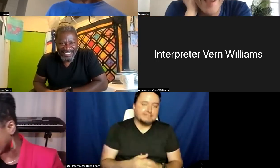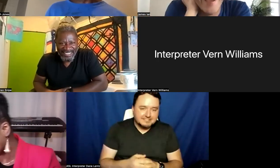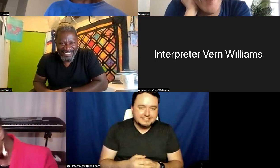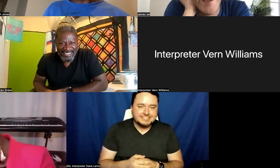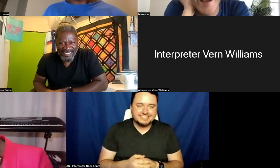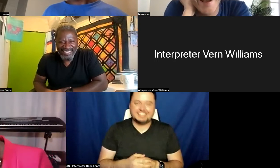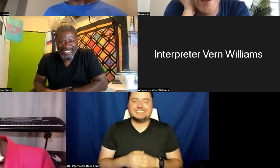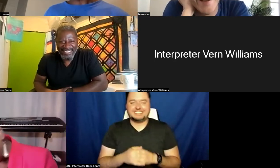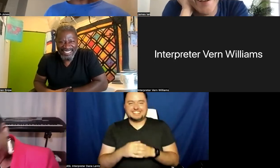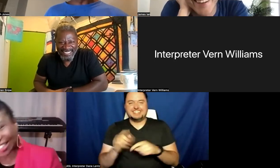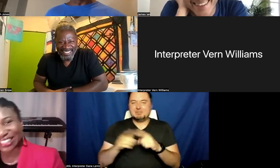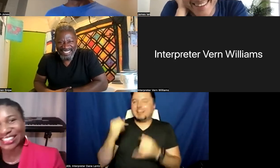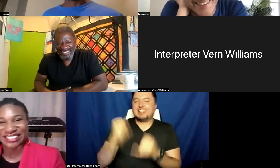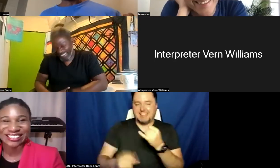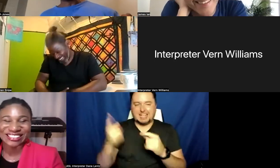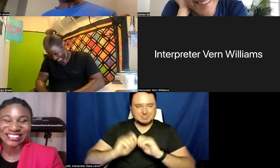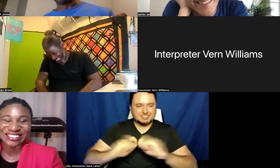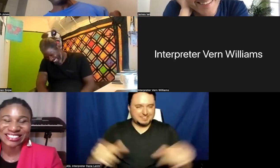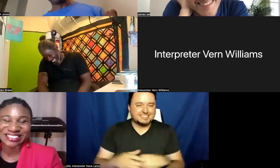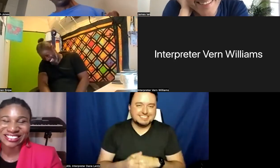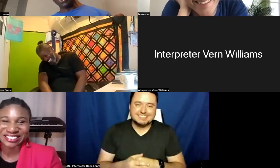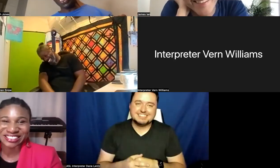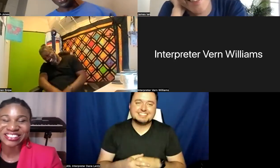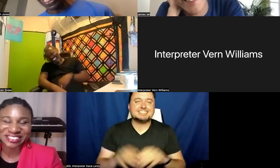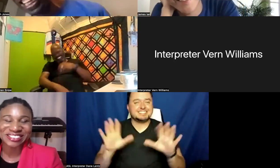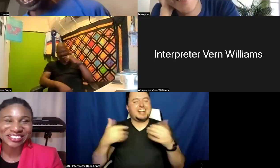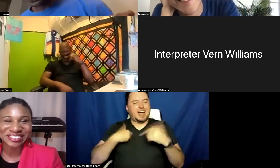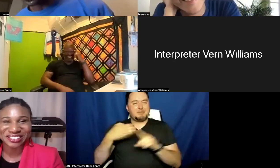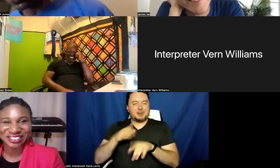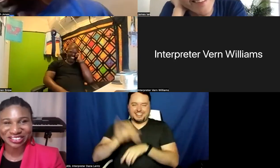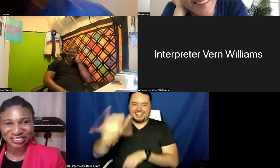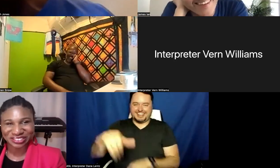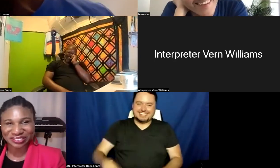coming. So that's what I'm working on.